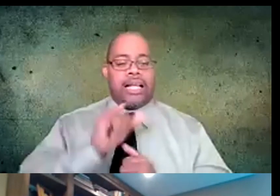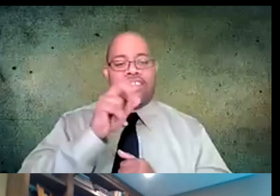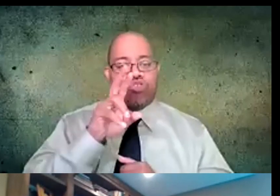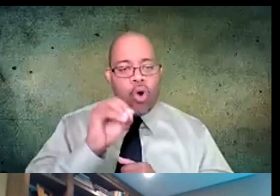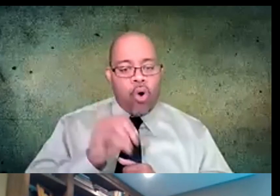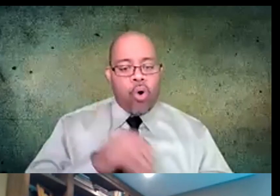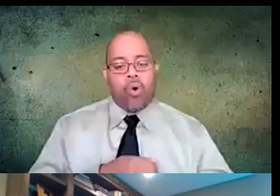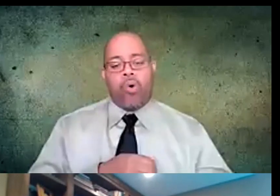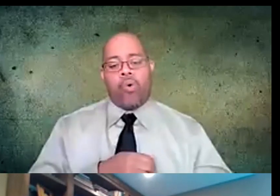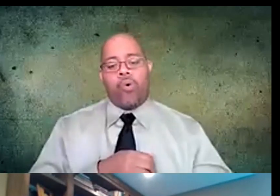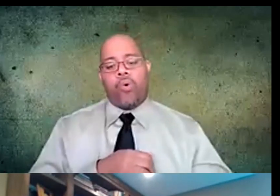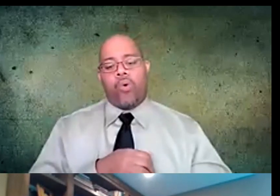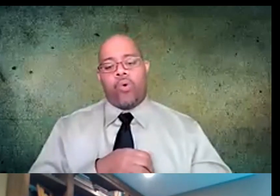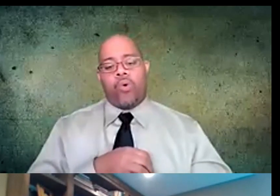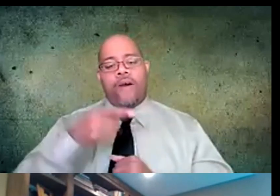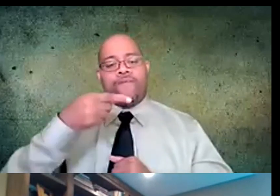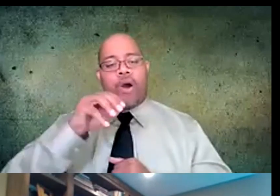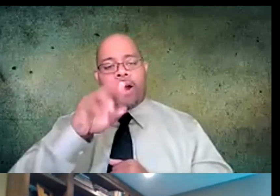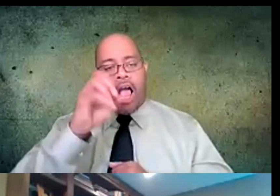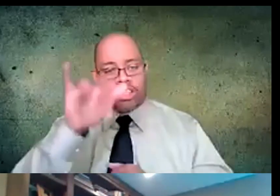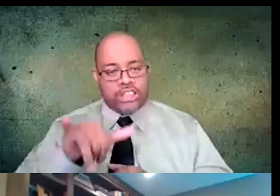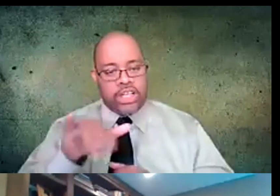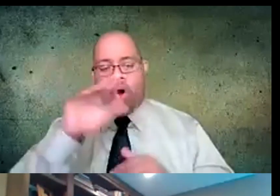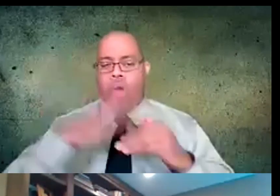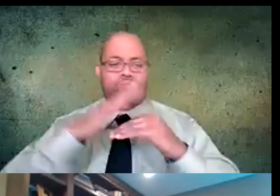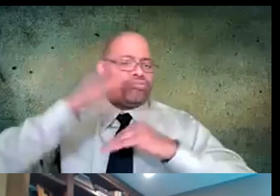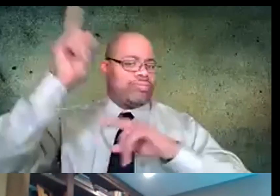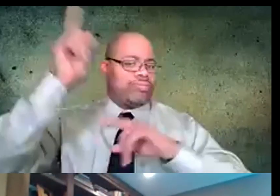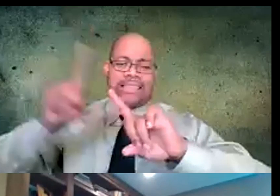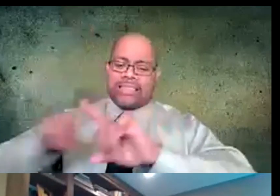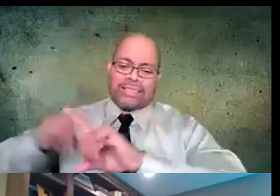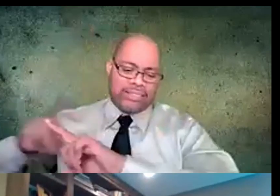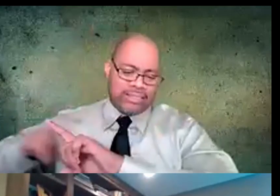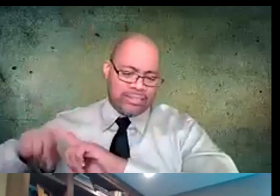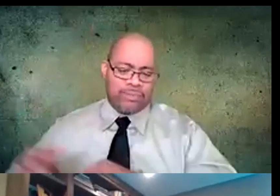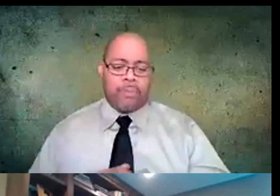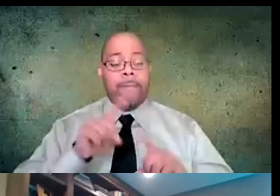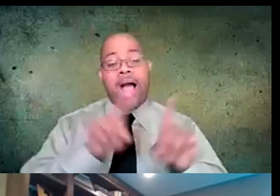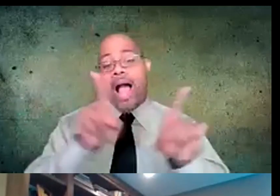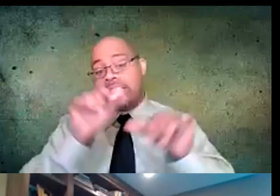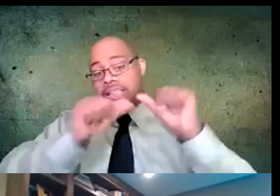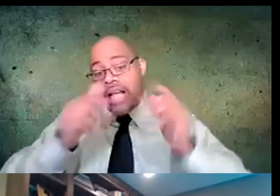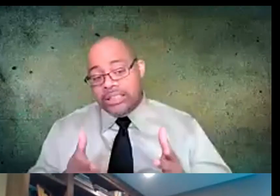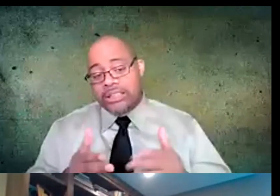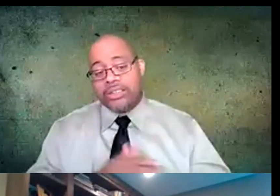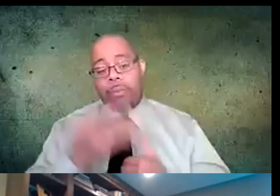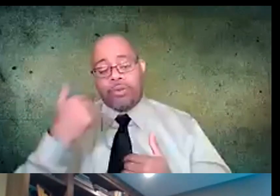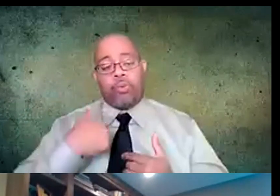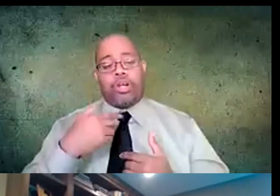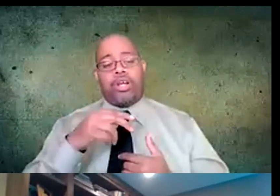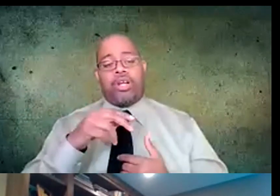vivo, pharmacology, all of the above, right? So, but as a scientist at Cerevel, because we're a neuro